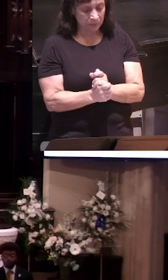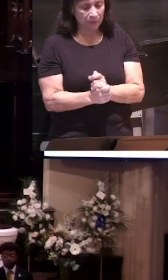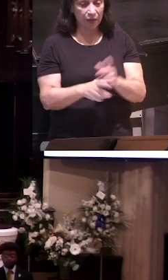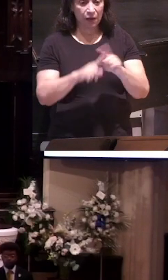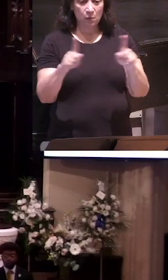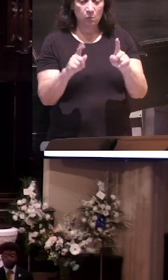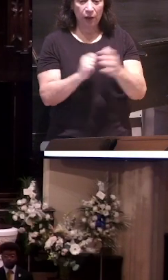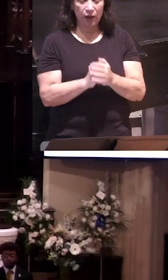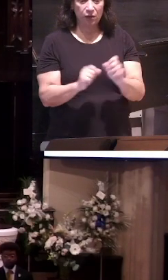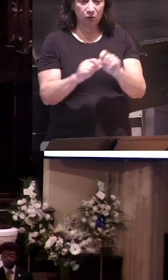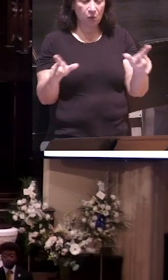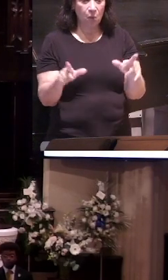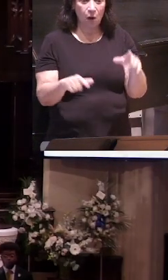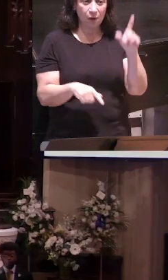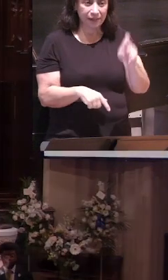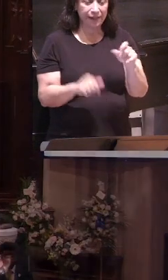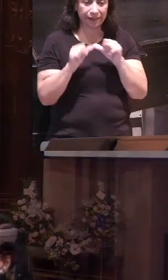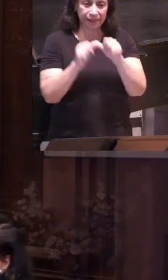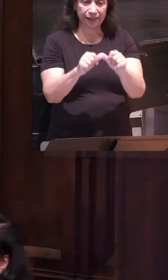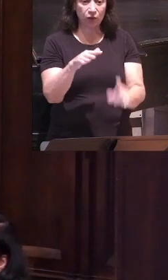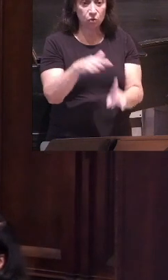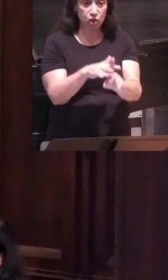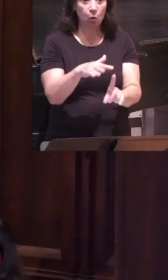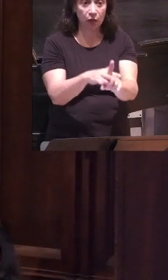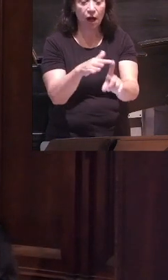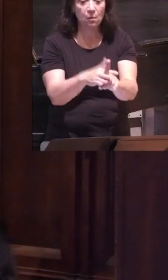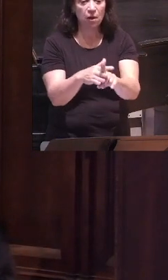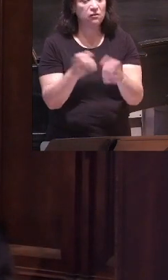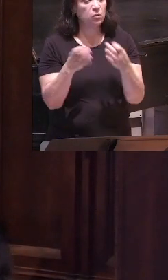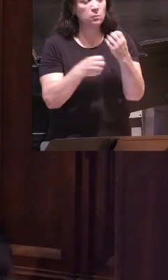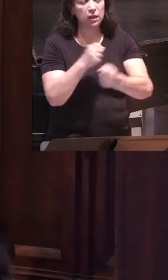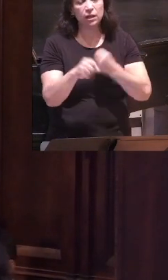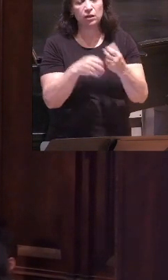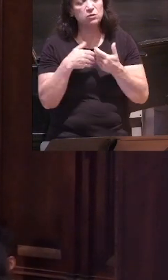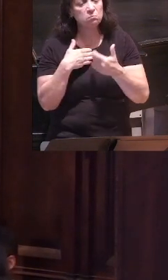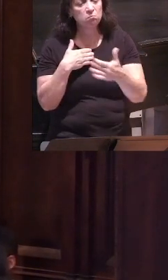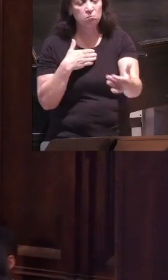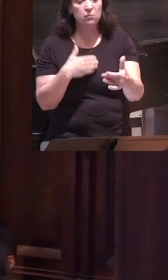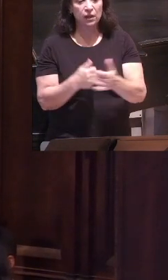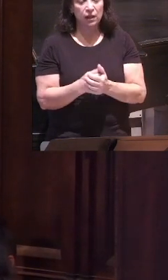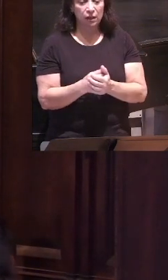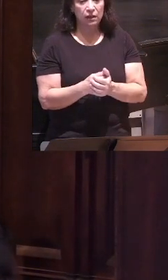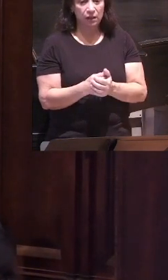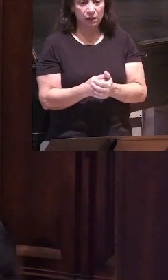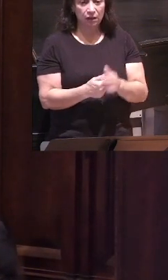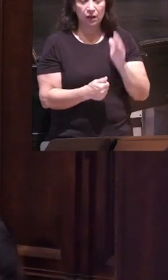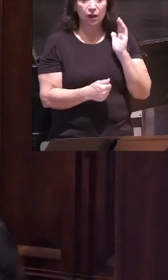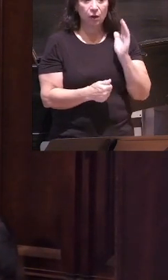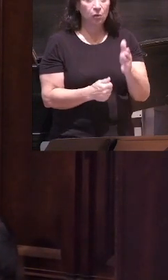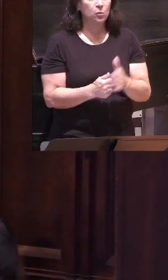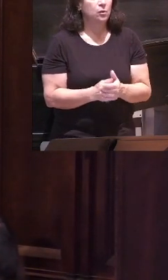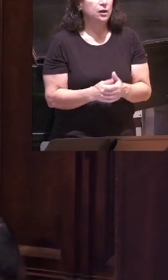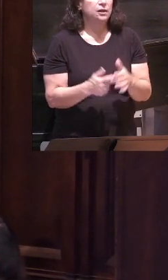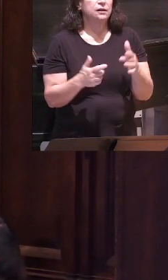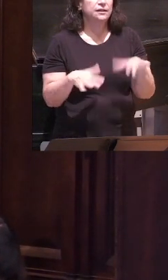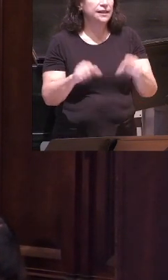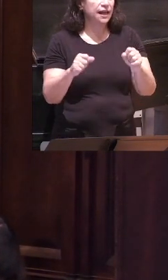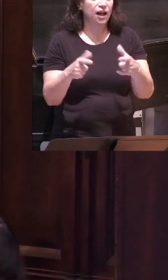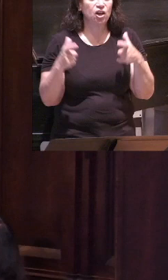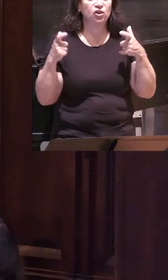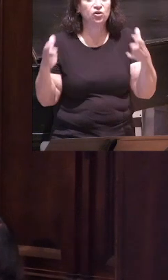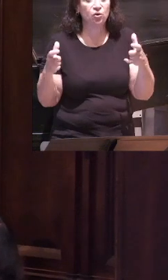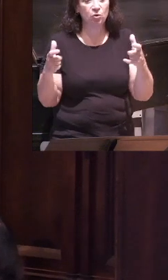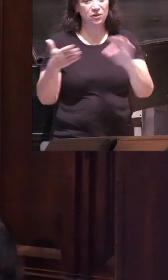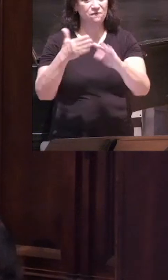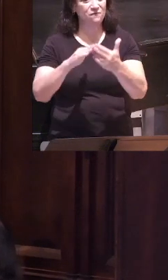But everyone needs to keep showing up for years to come. It's gonna take a huge village to fill